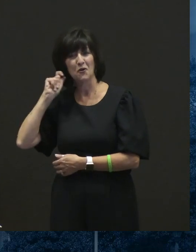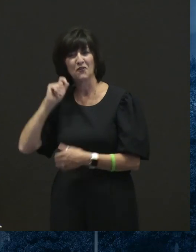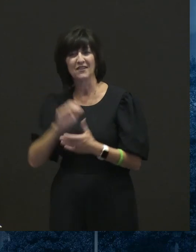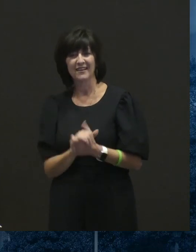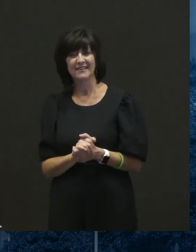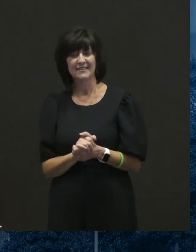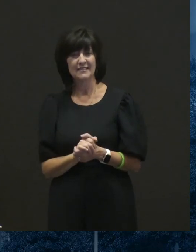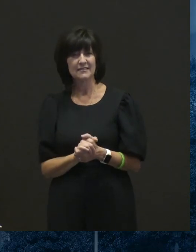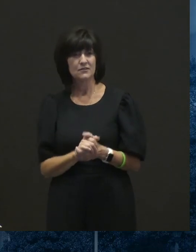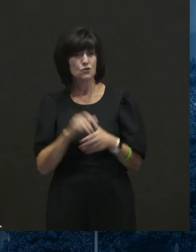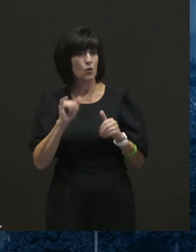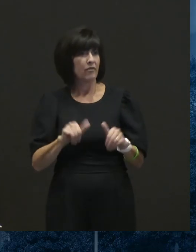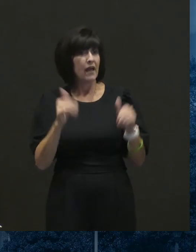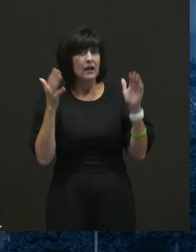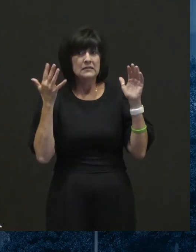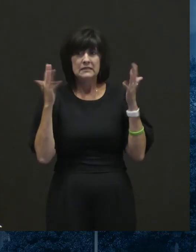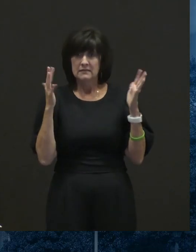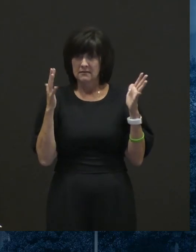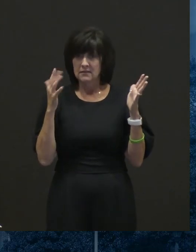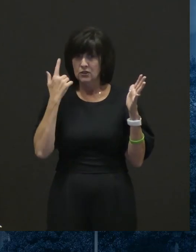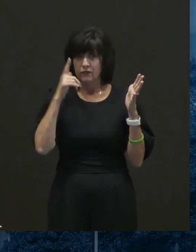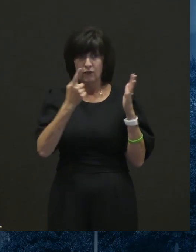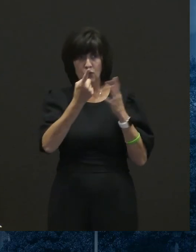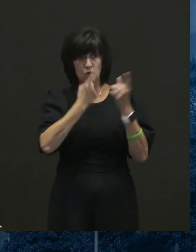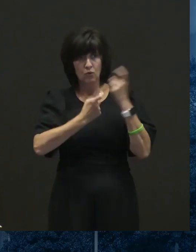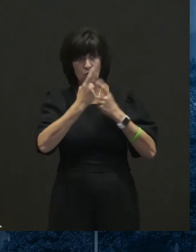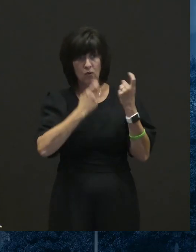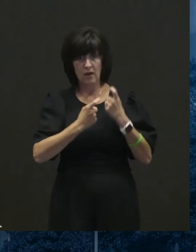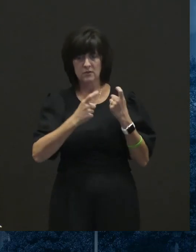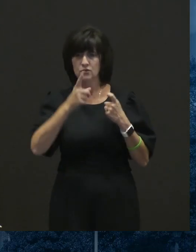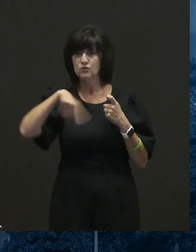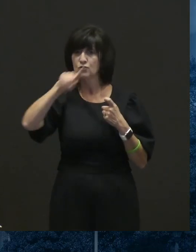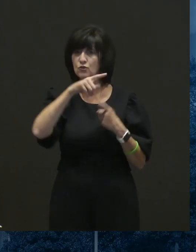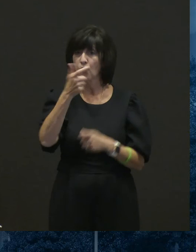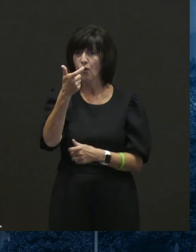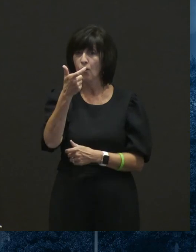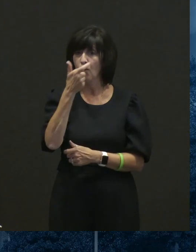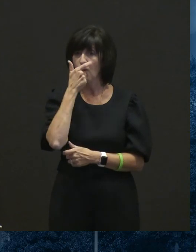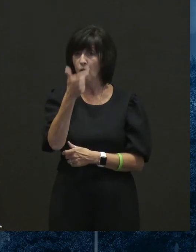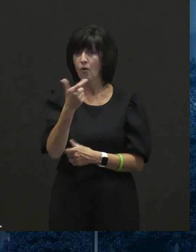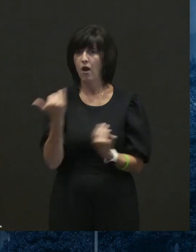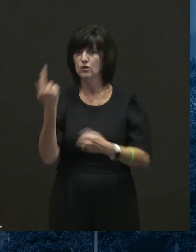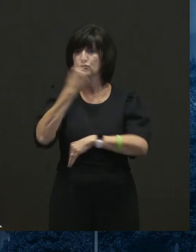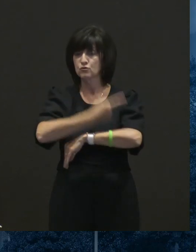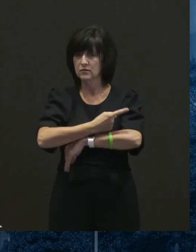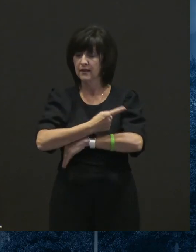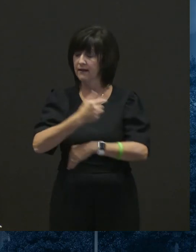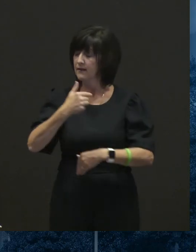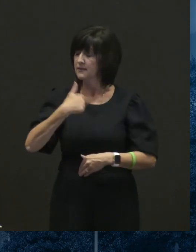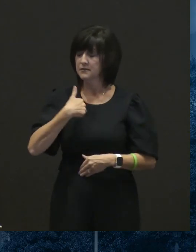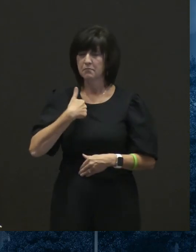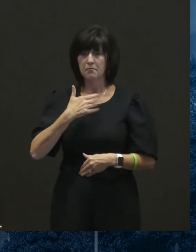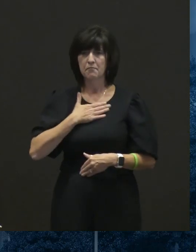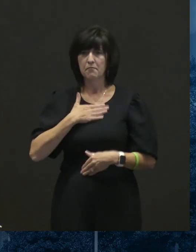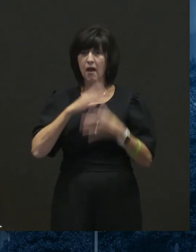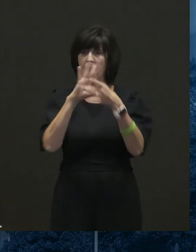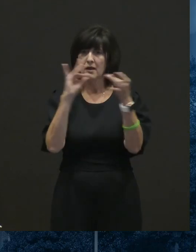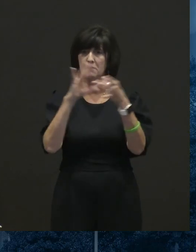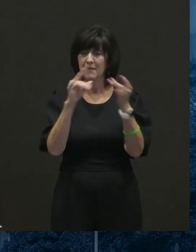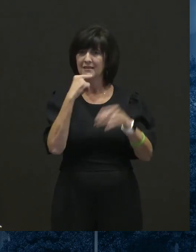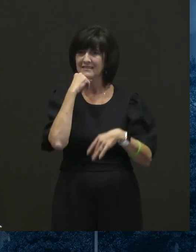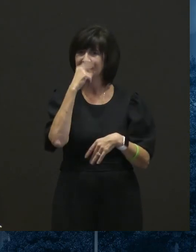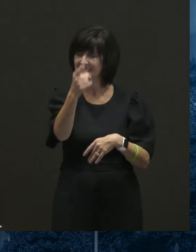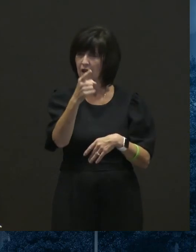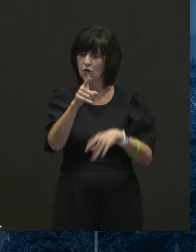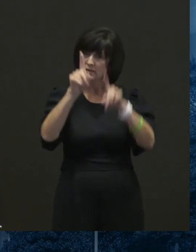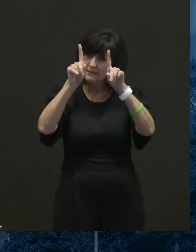for questions. Again, for everybody who joined us today, just the top line messages: get tested, get tested, get tested. Look